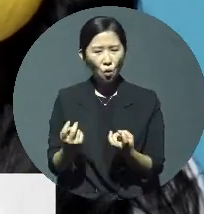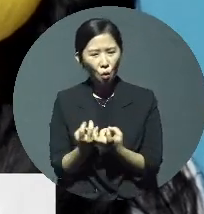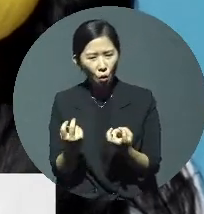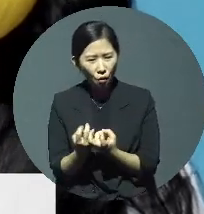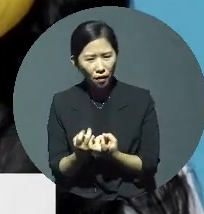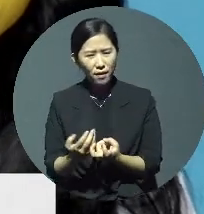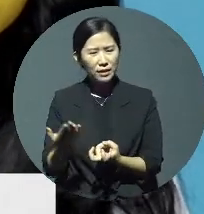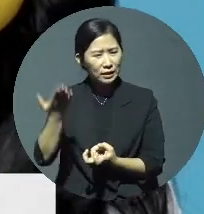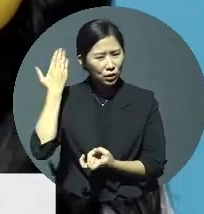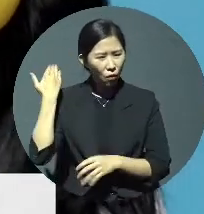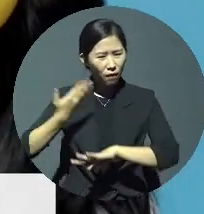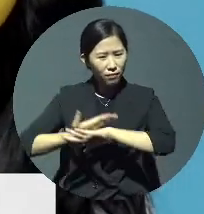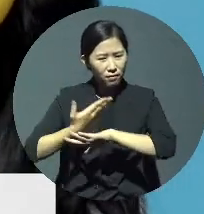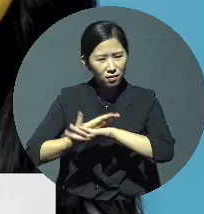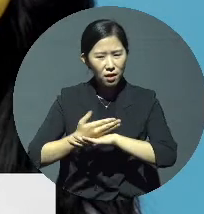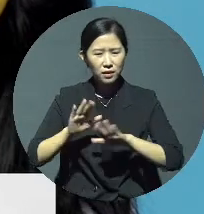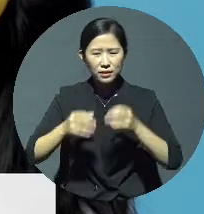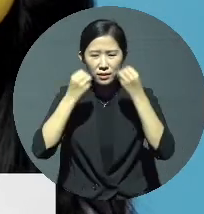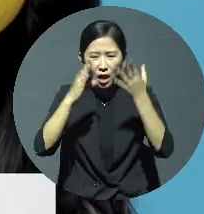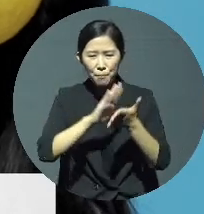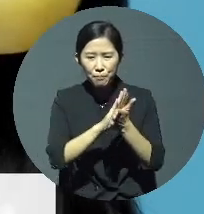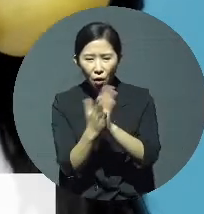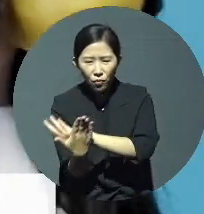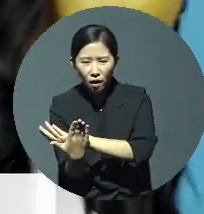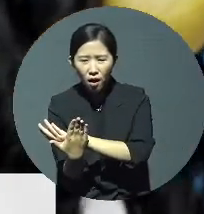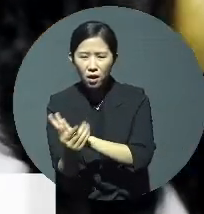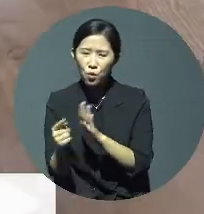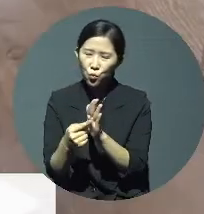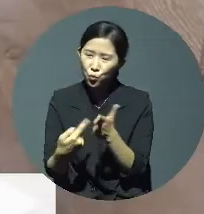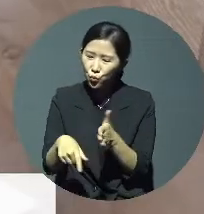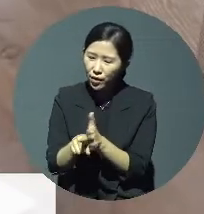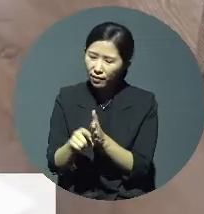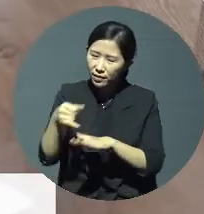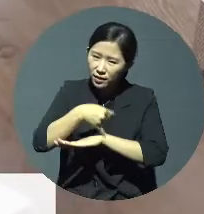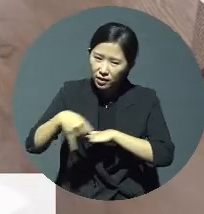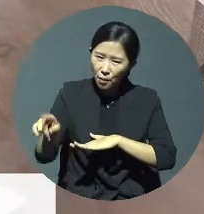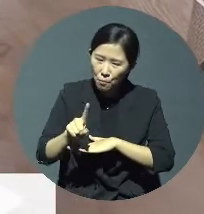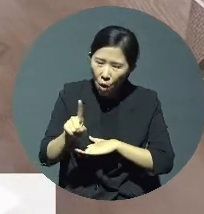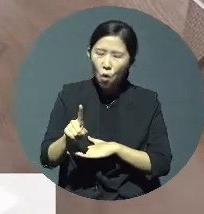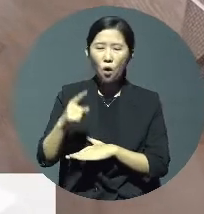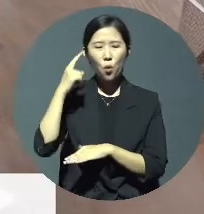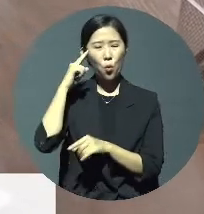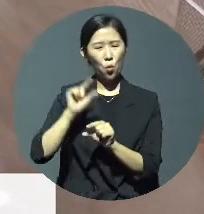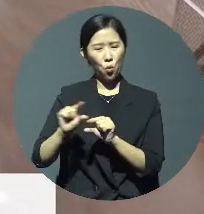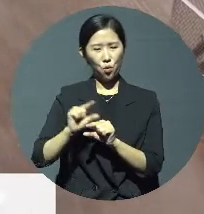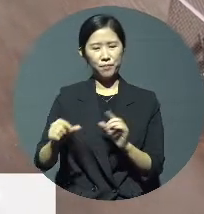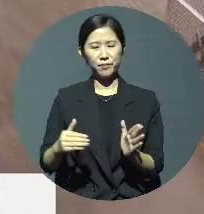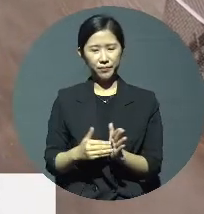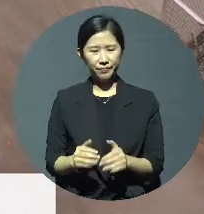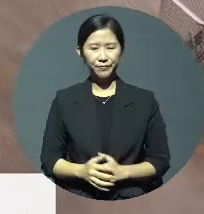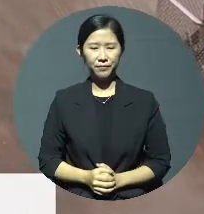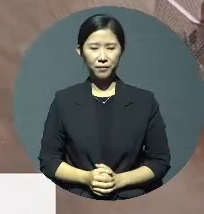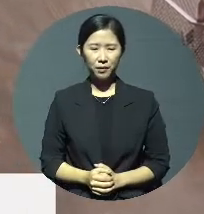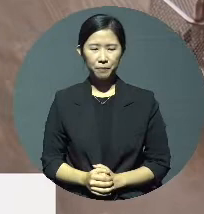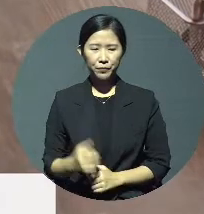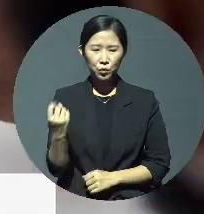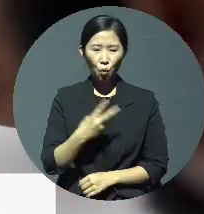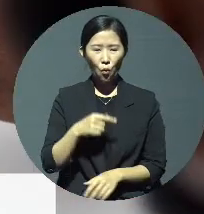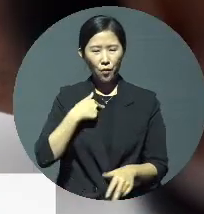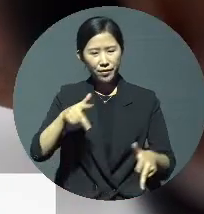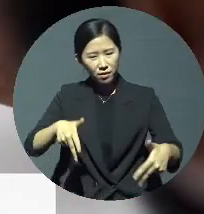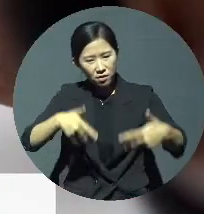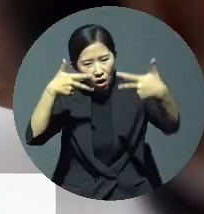that's an amazing driver of change for both services, like, you know, a video conferencing